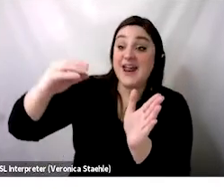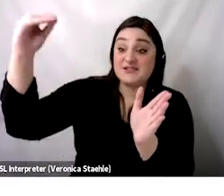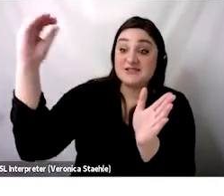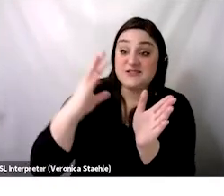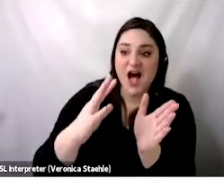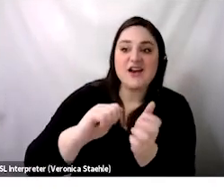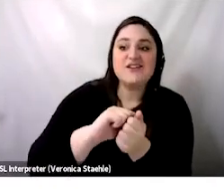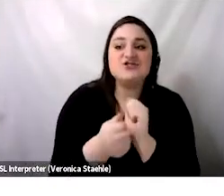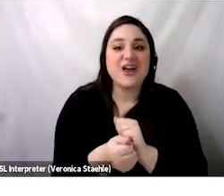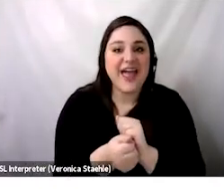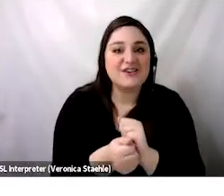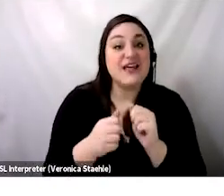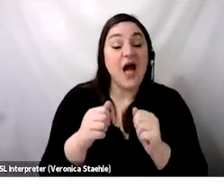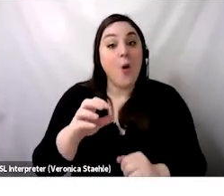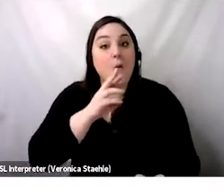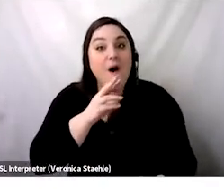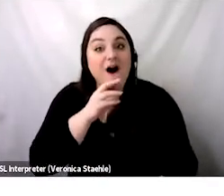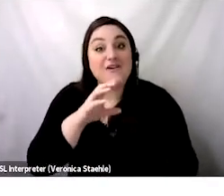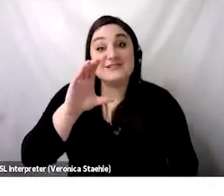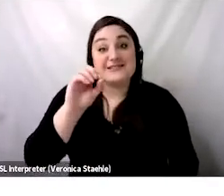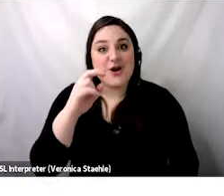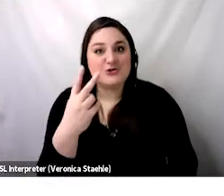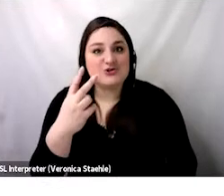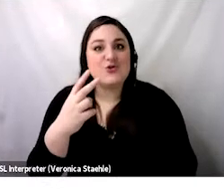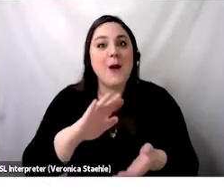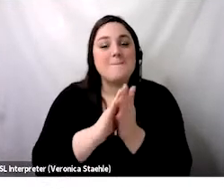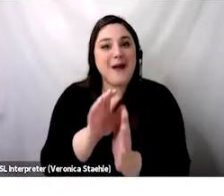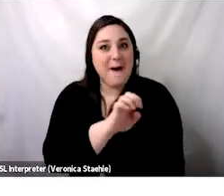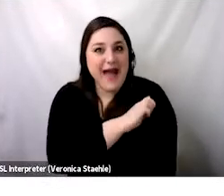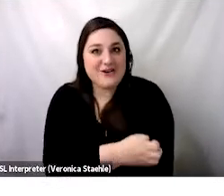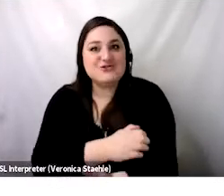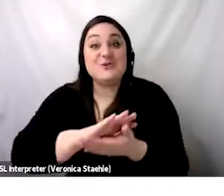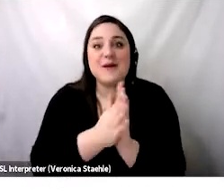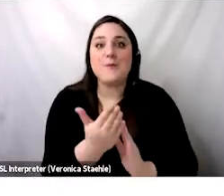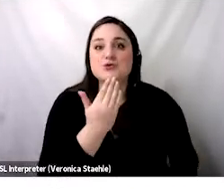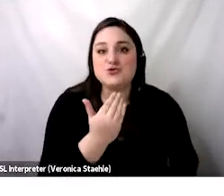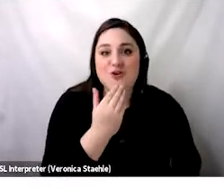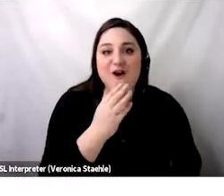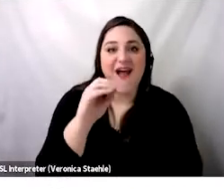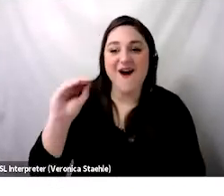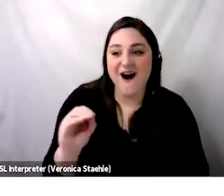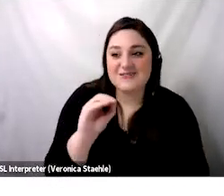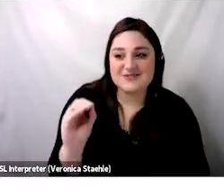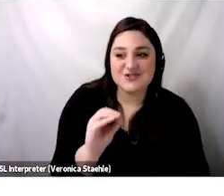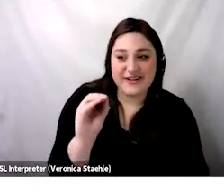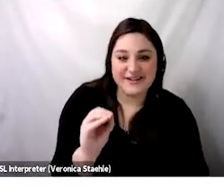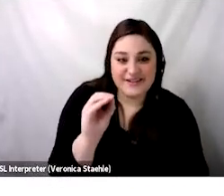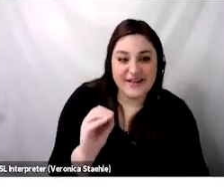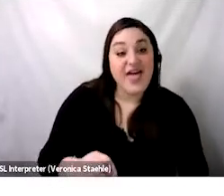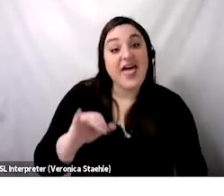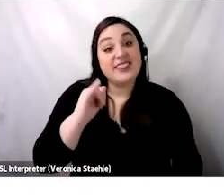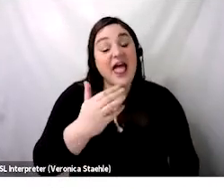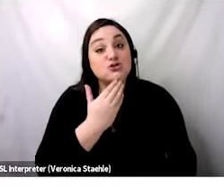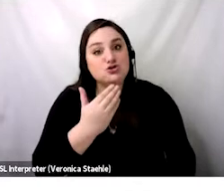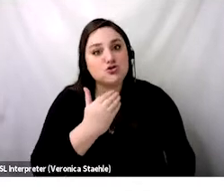and carbon dioxide into sugar and oxygen. The sugars are the formation of the food for the